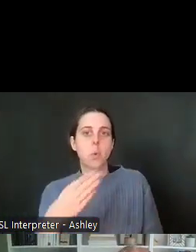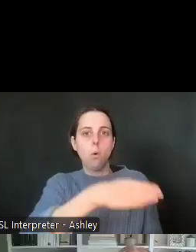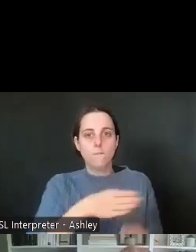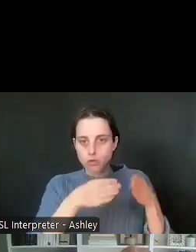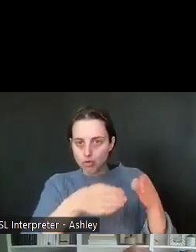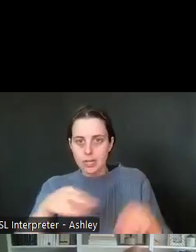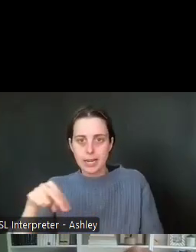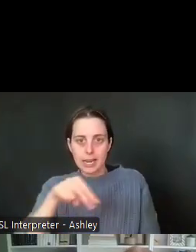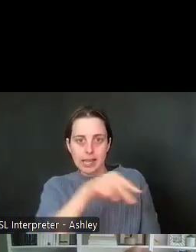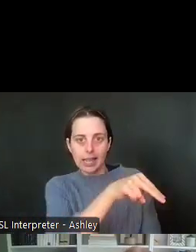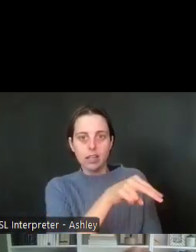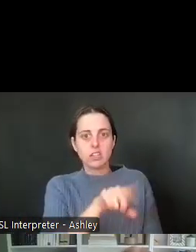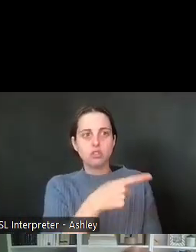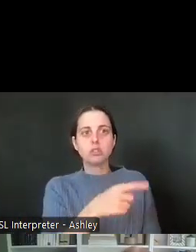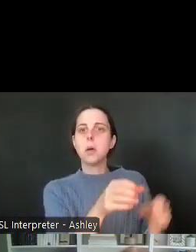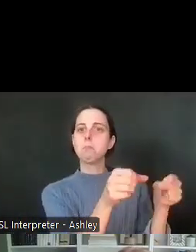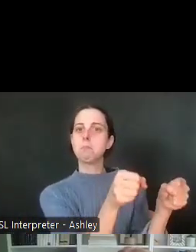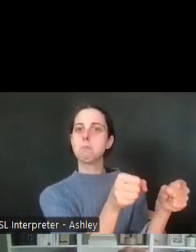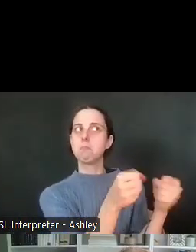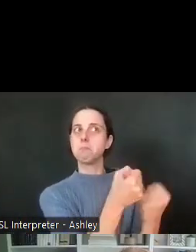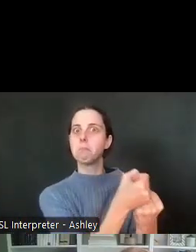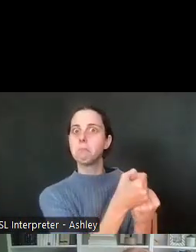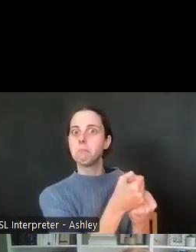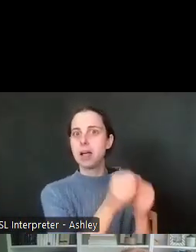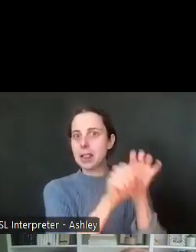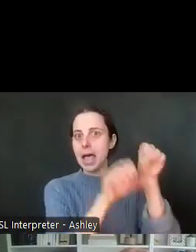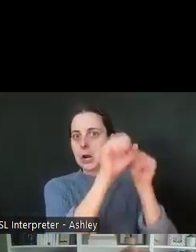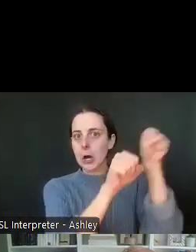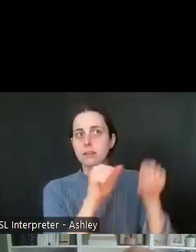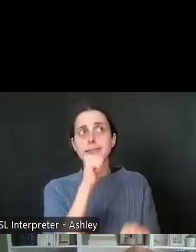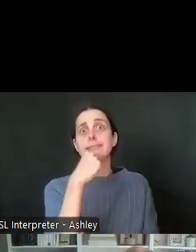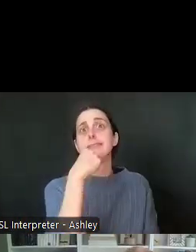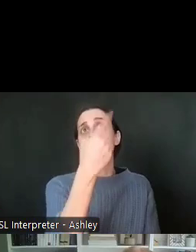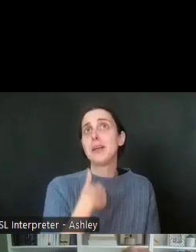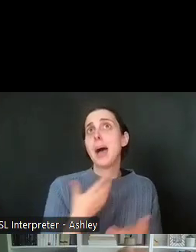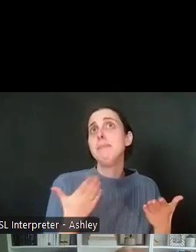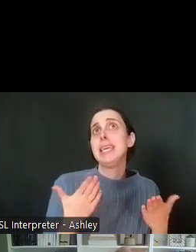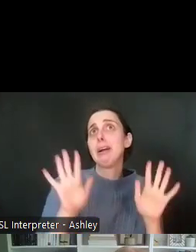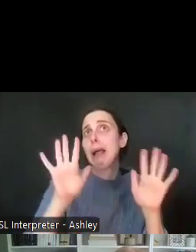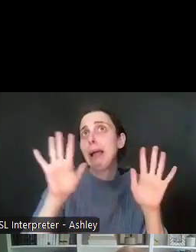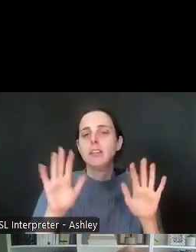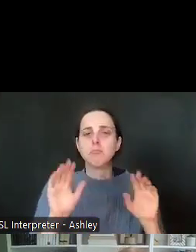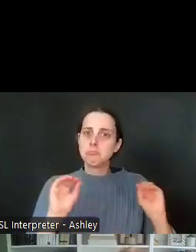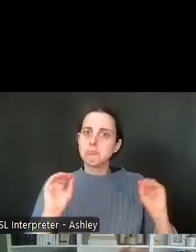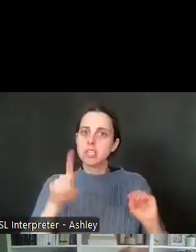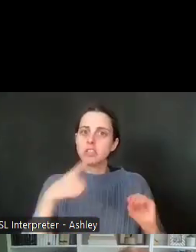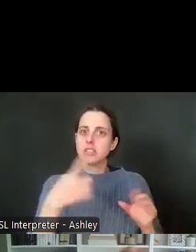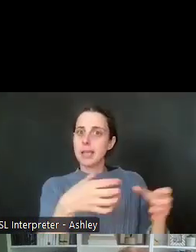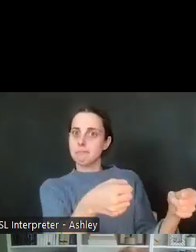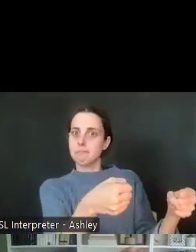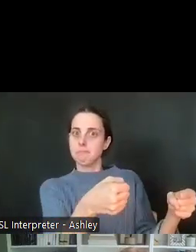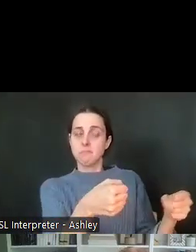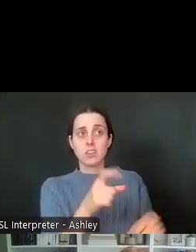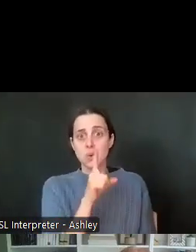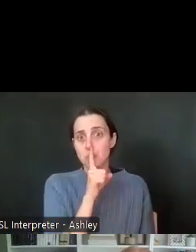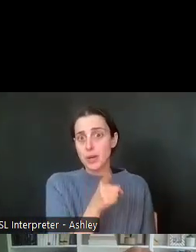just quietly holds the ladder. She didn't say anything to him. She didn't introduce herself to him. She even said she's not sure if he even knew she